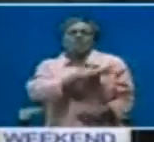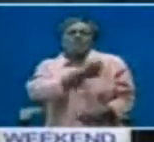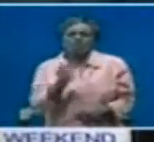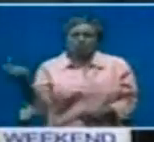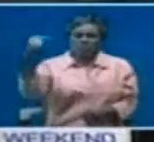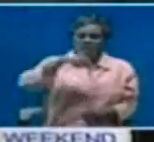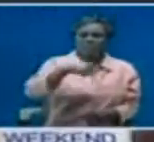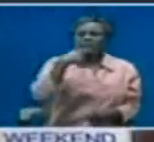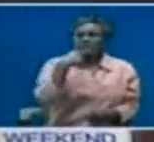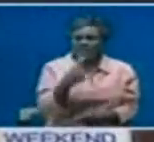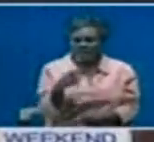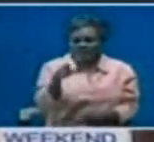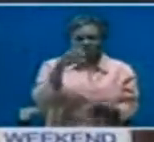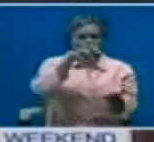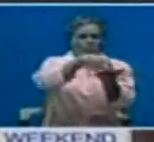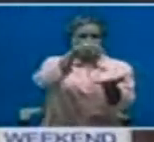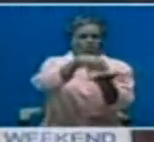out with that.